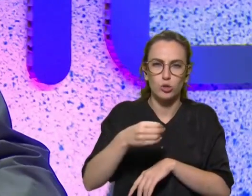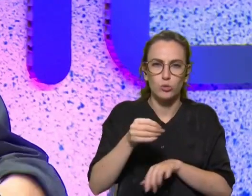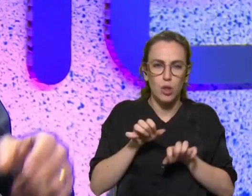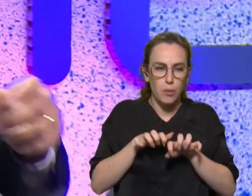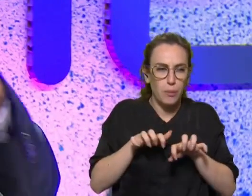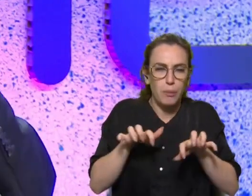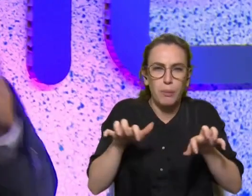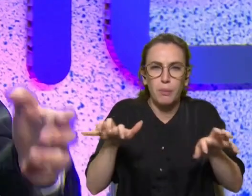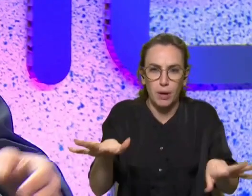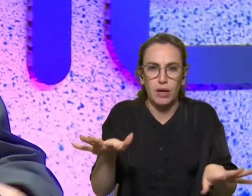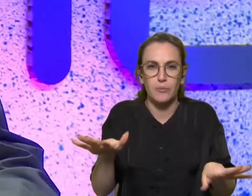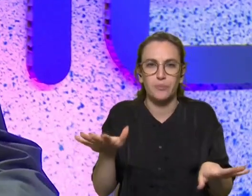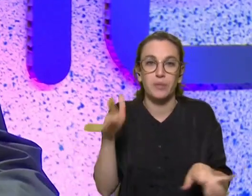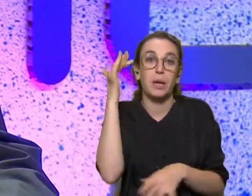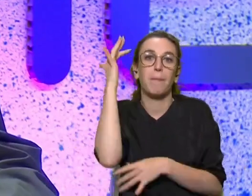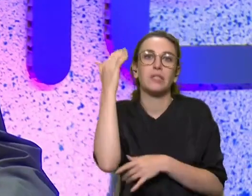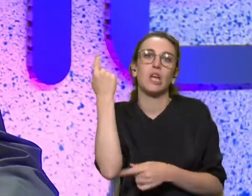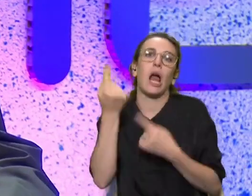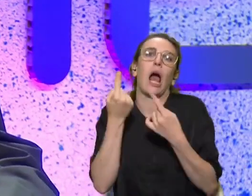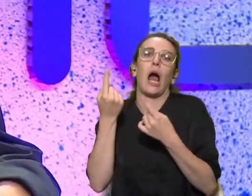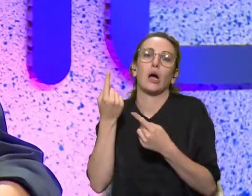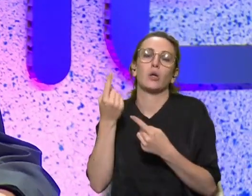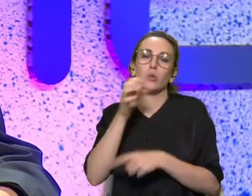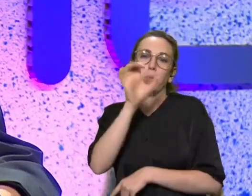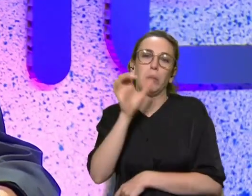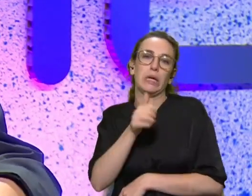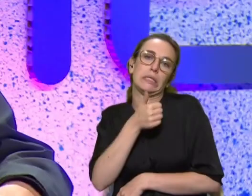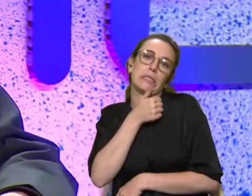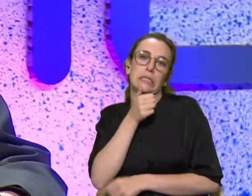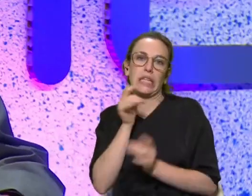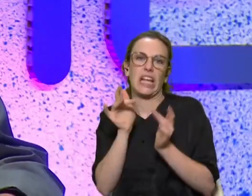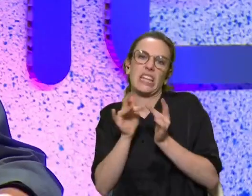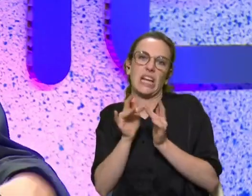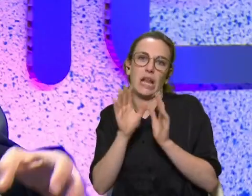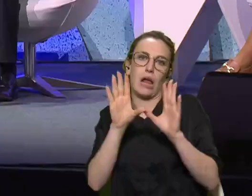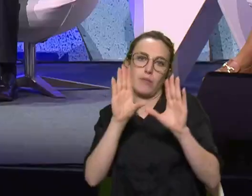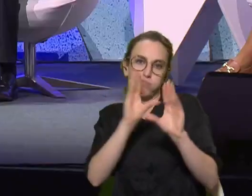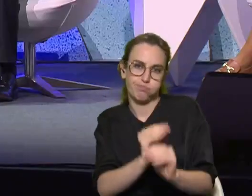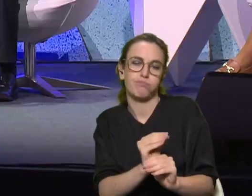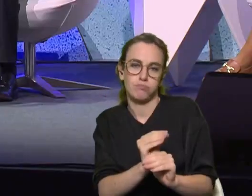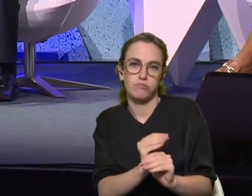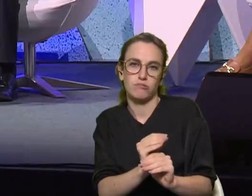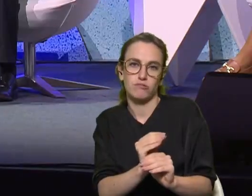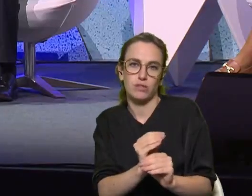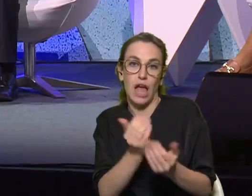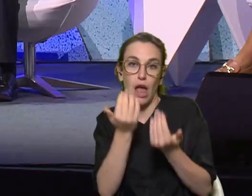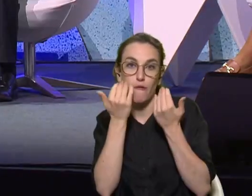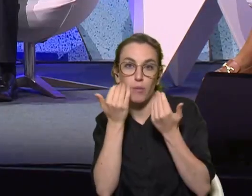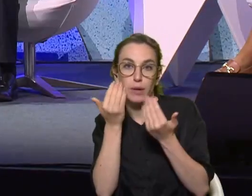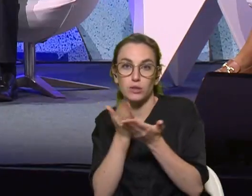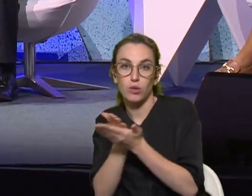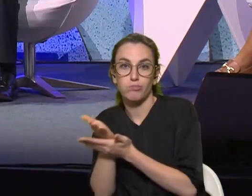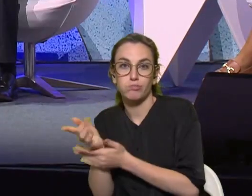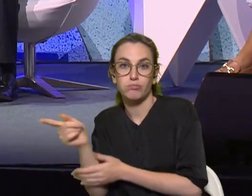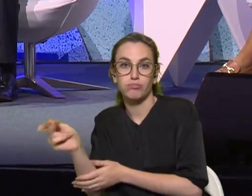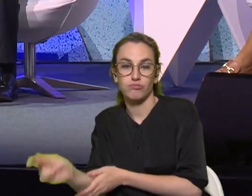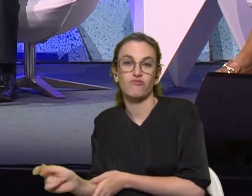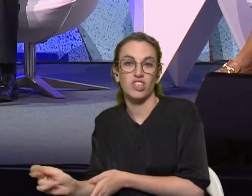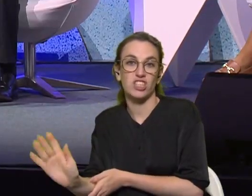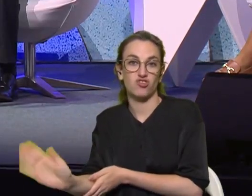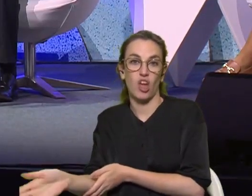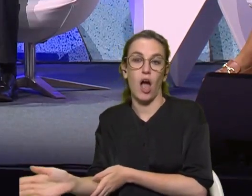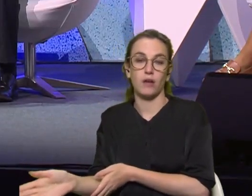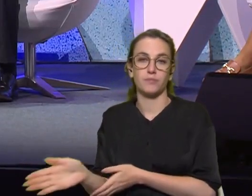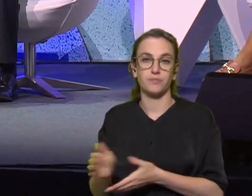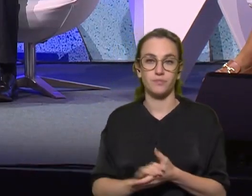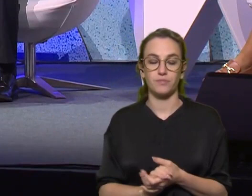over the world, and some countries will decide to turn these computers off so this structure